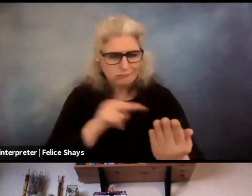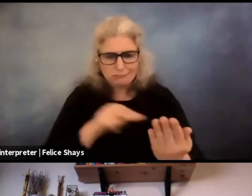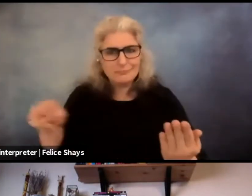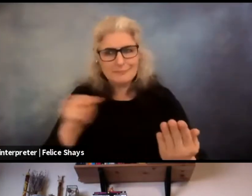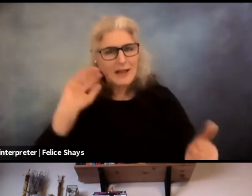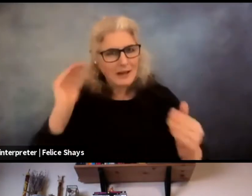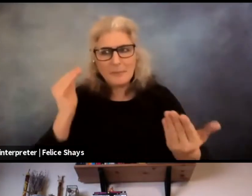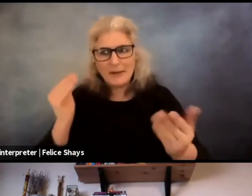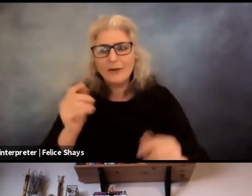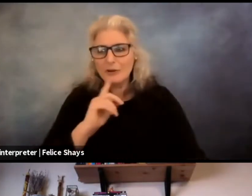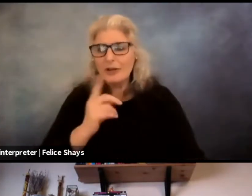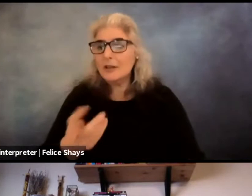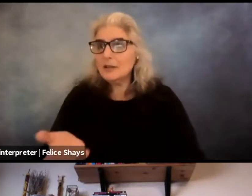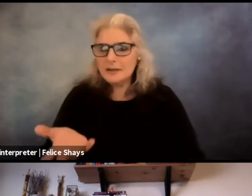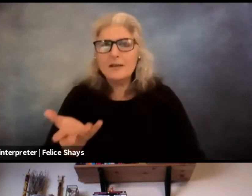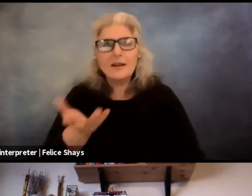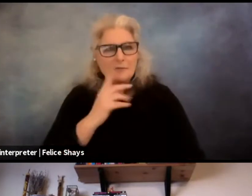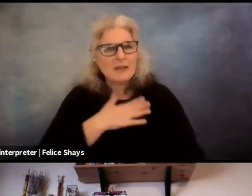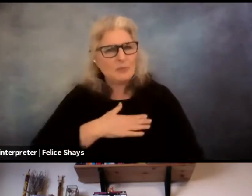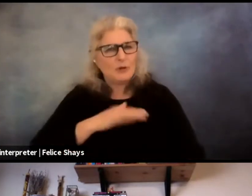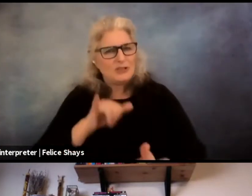That's what I'm interested in terms of like,